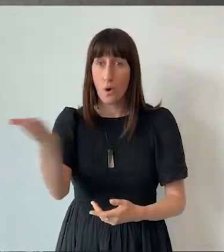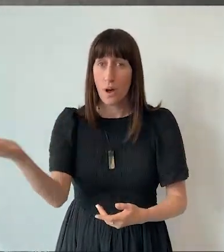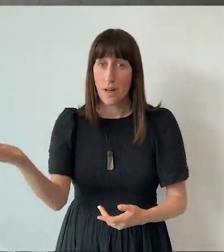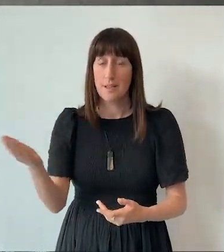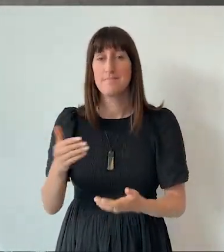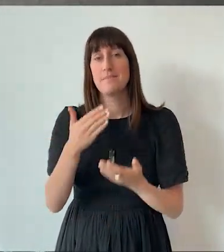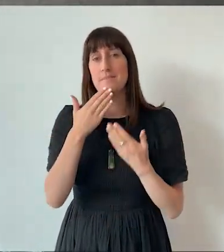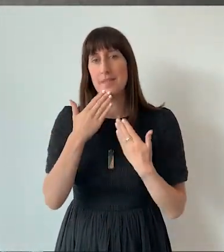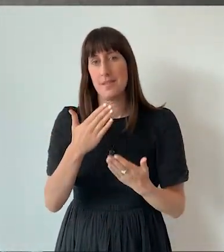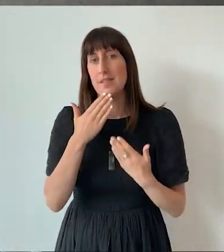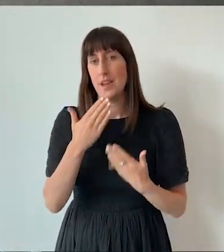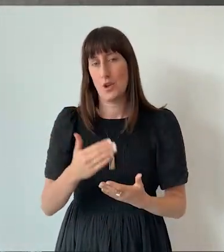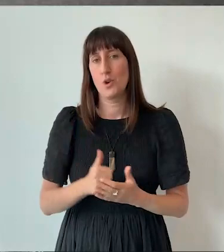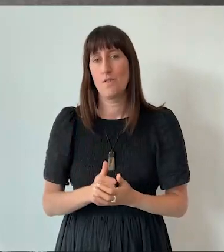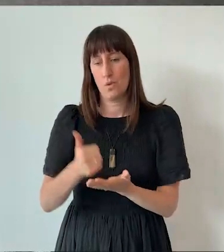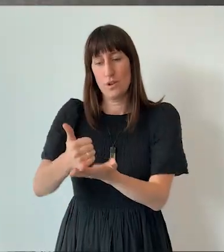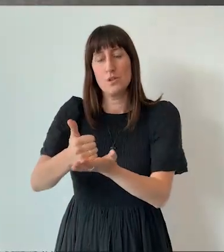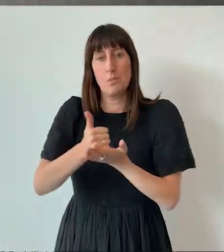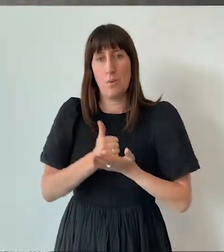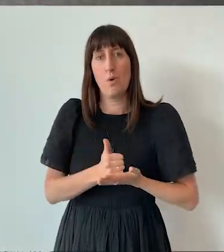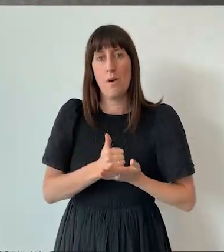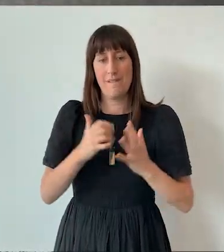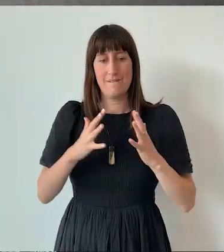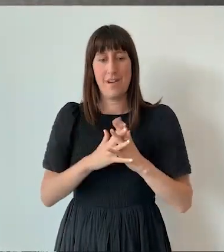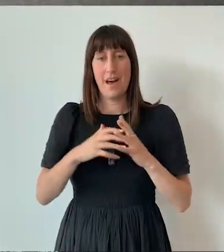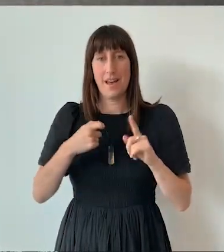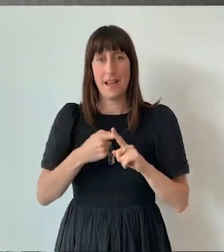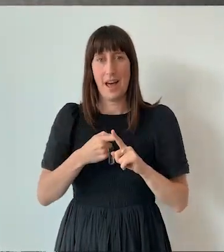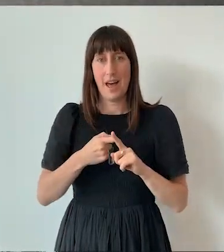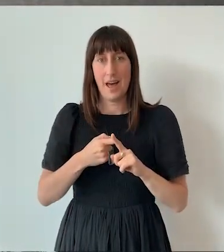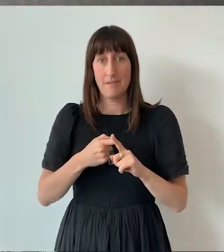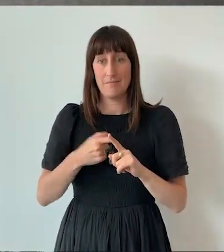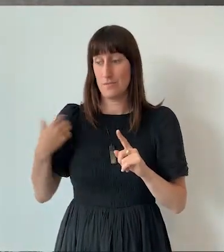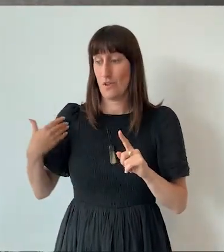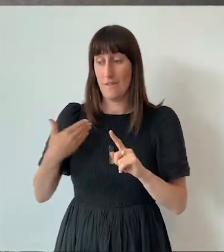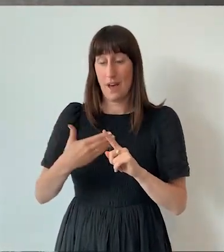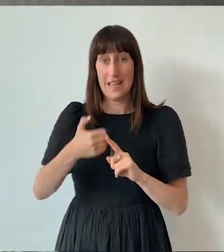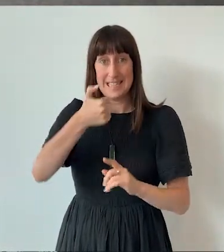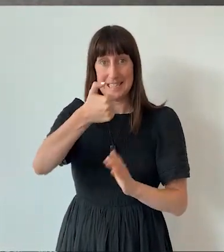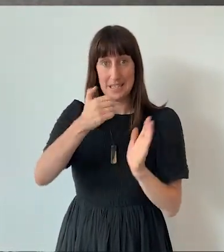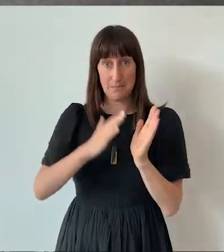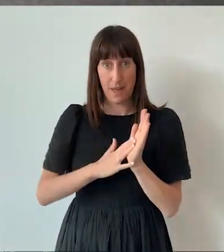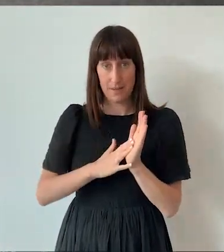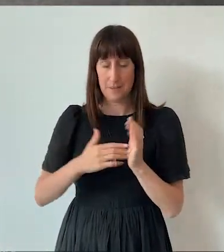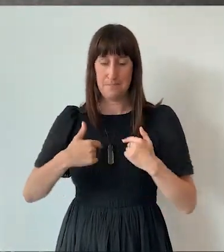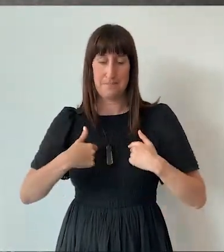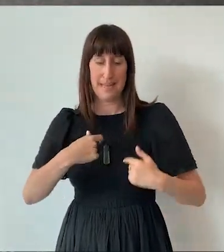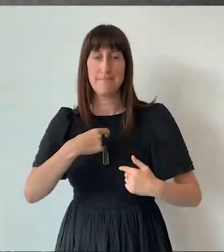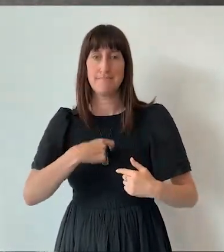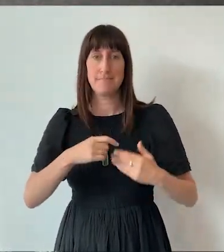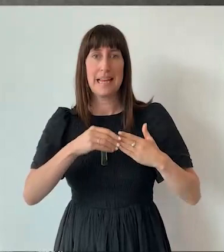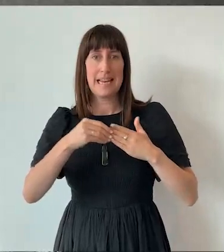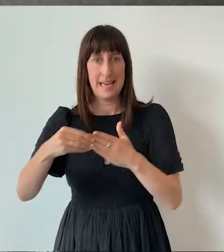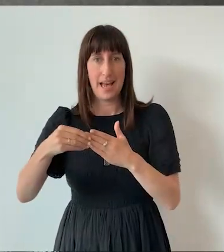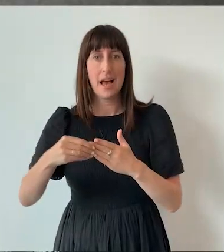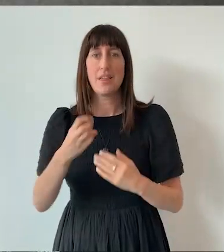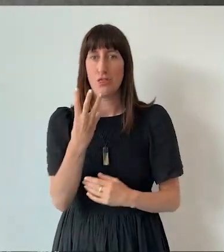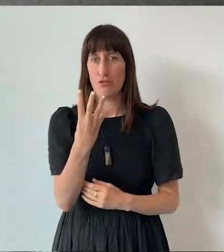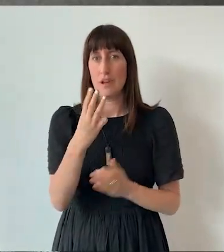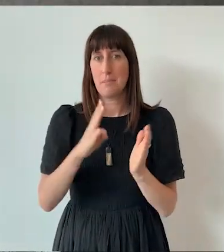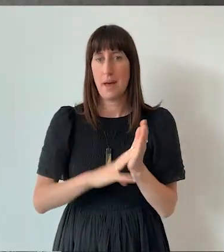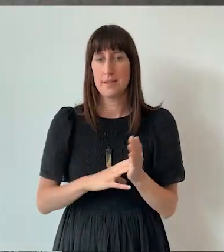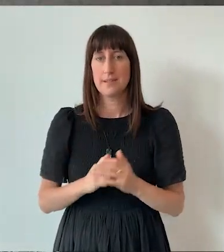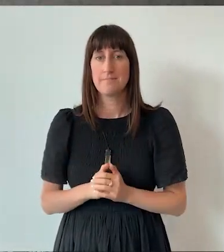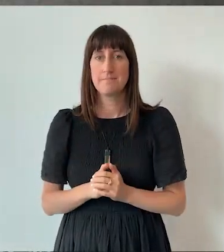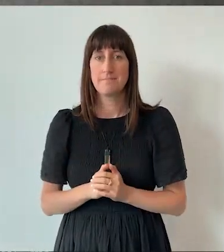first 6 months of our existence and in my first 3 months as our leader. As we wrap up 2022,